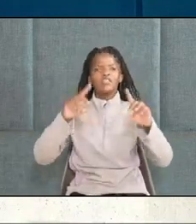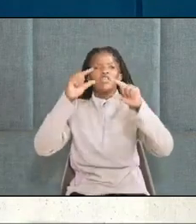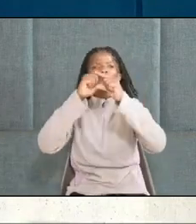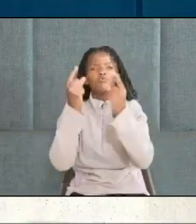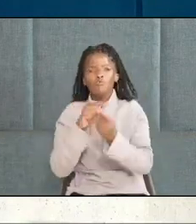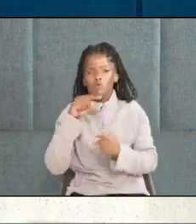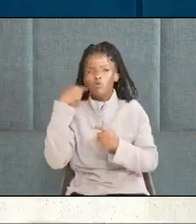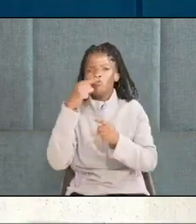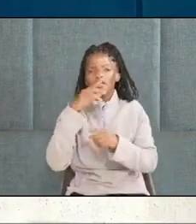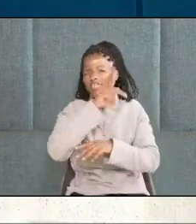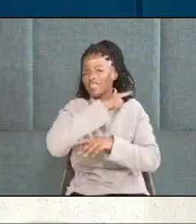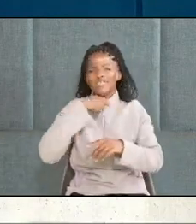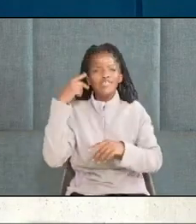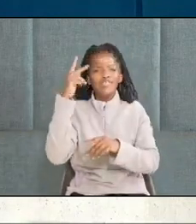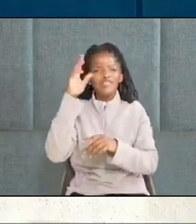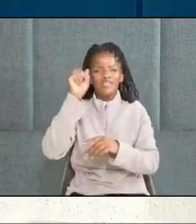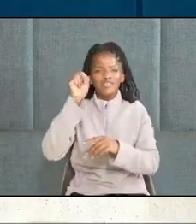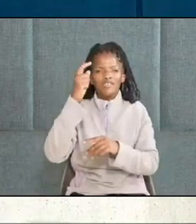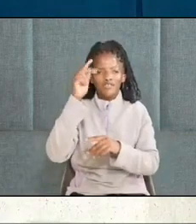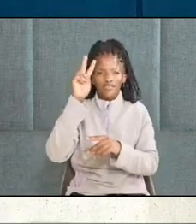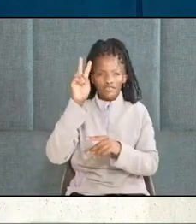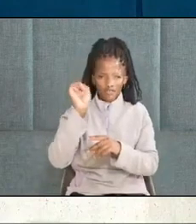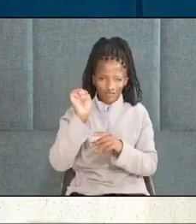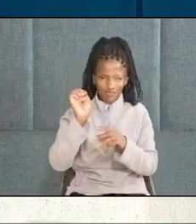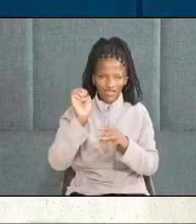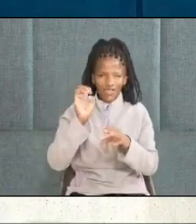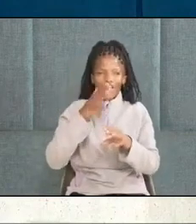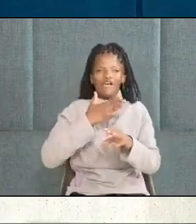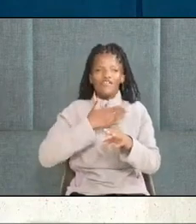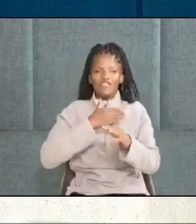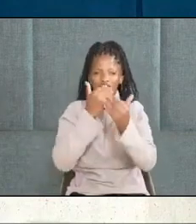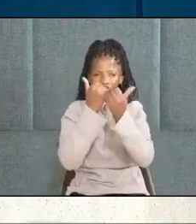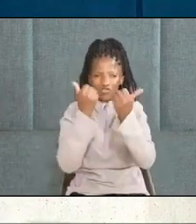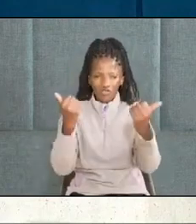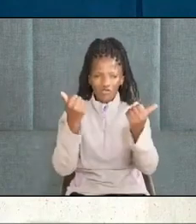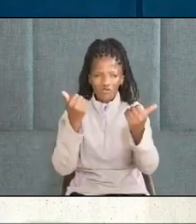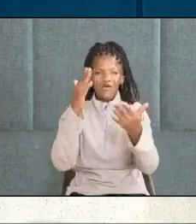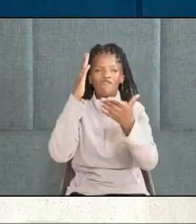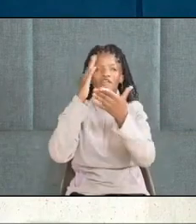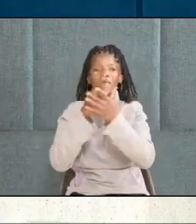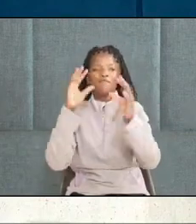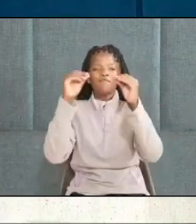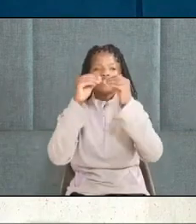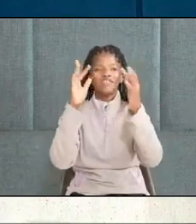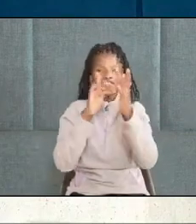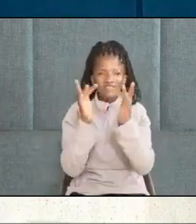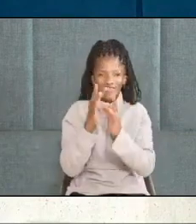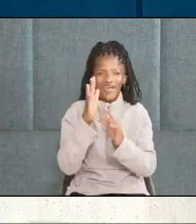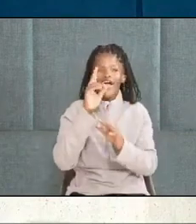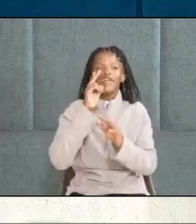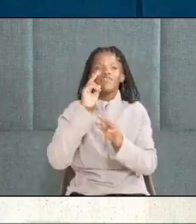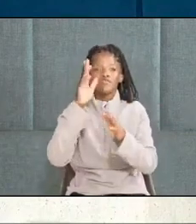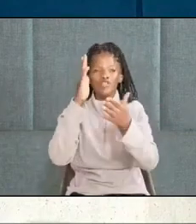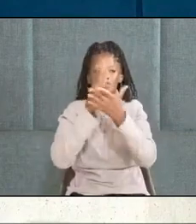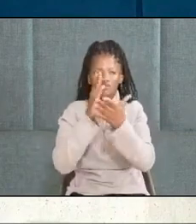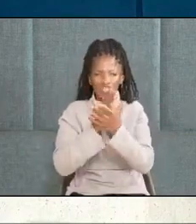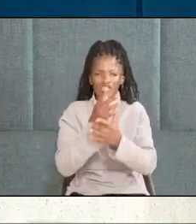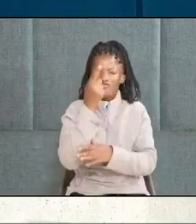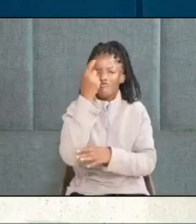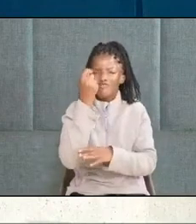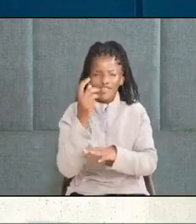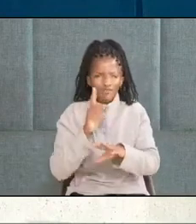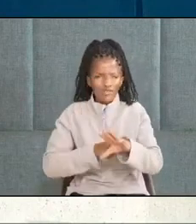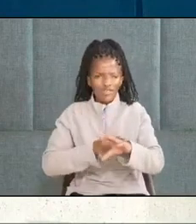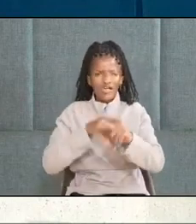Stephen. Dear boys and girls, he finally met Jesus and saw the truth. It took a bit of